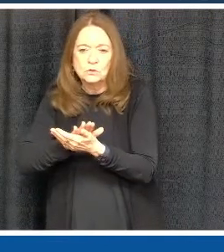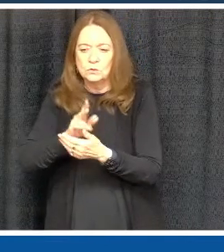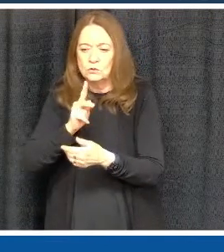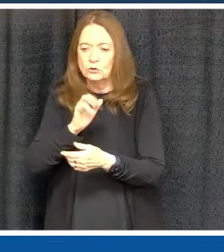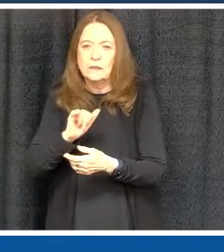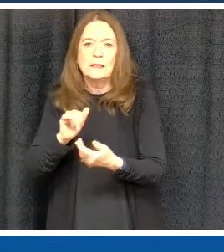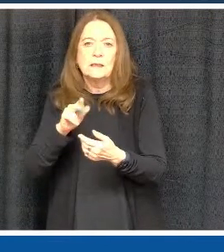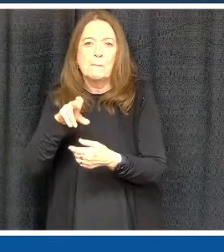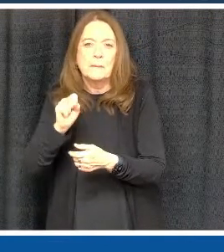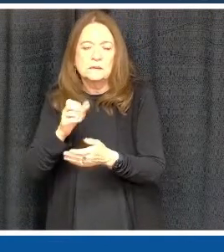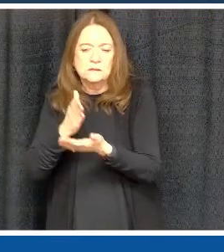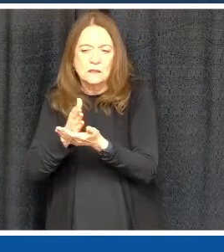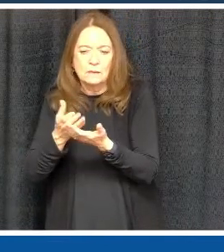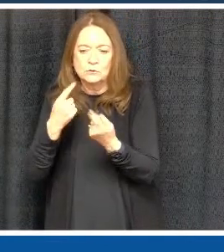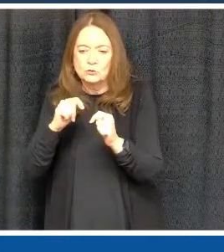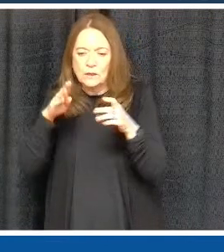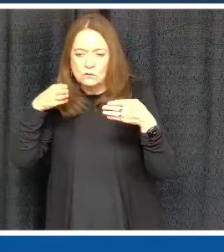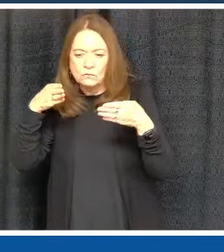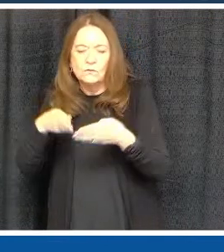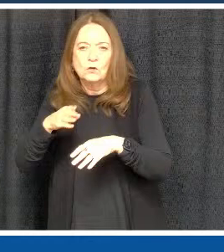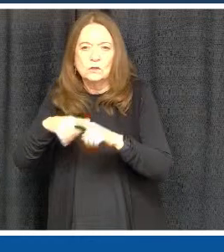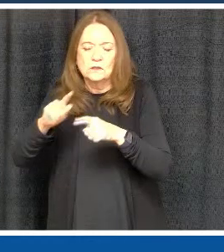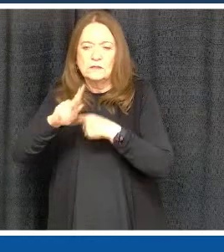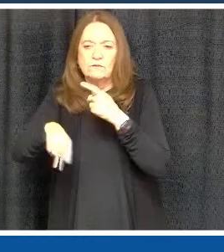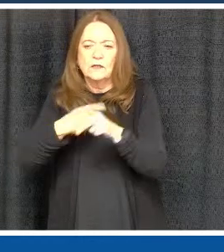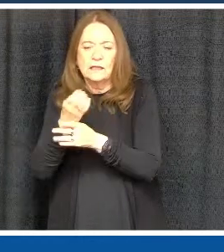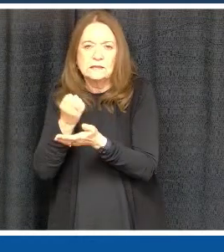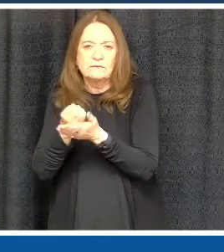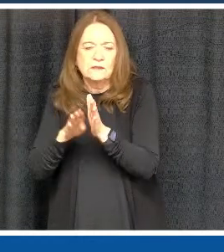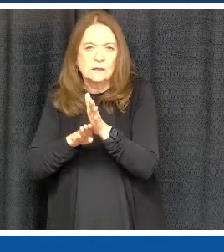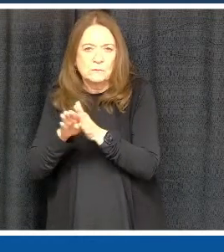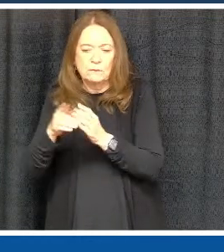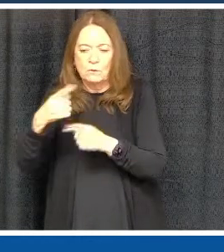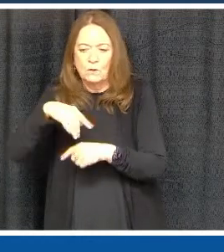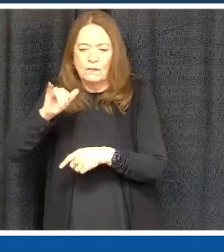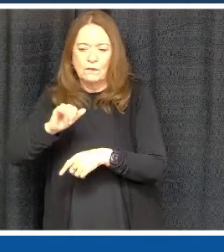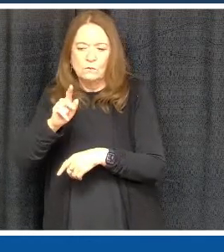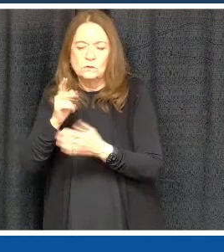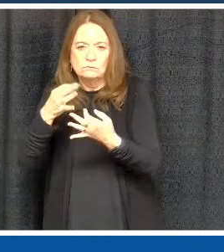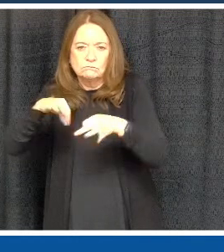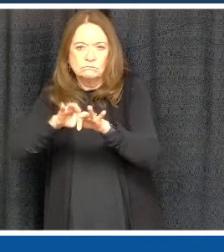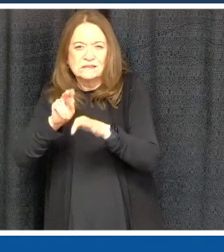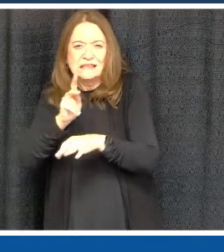So trying to focus different kinds of economic development around those key areas.